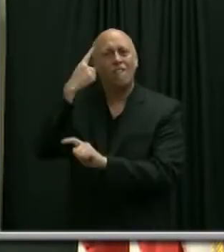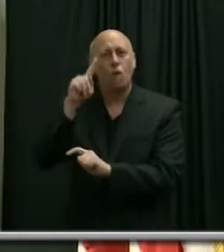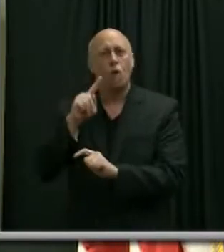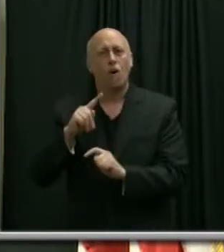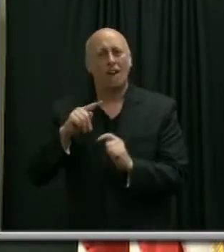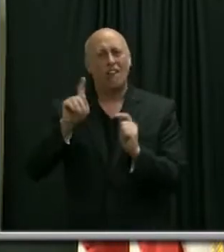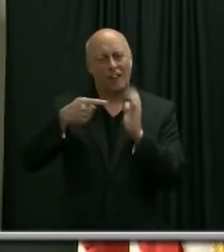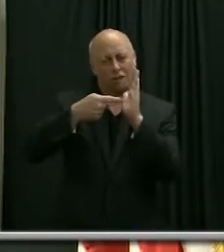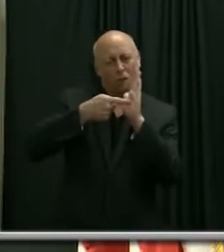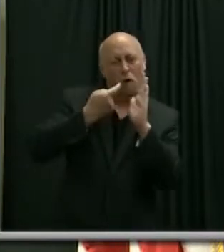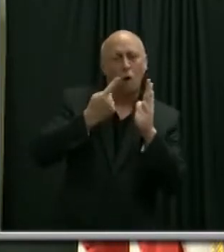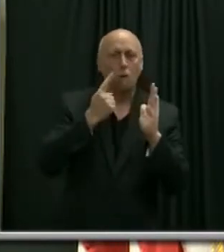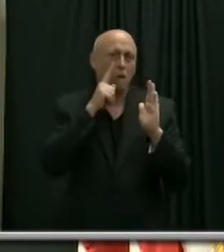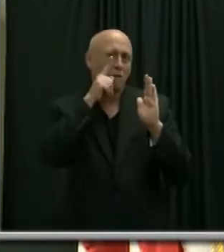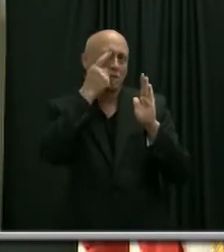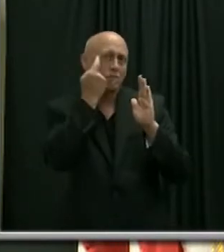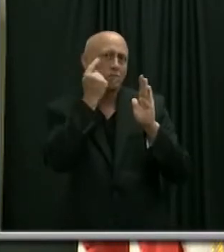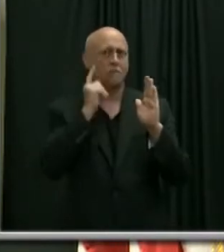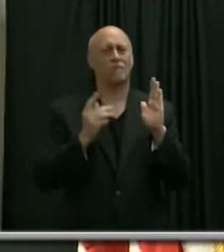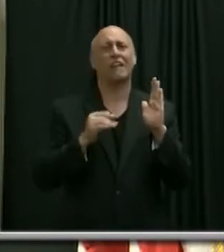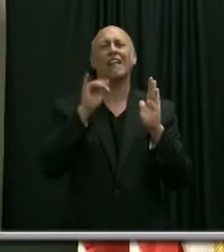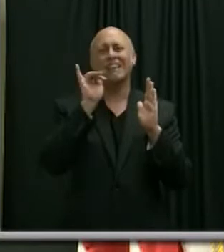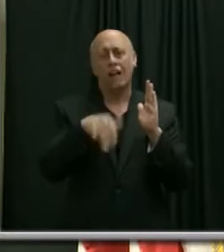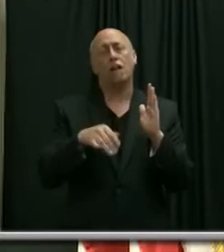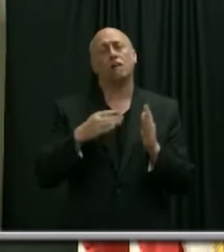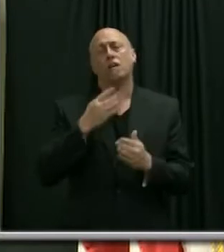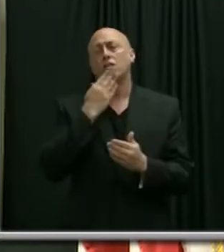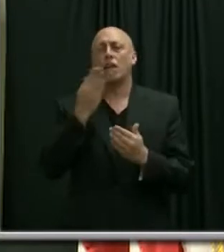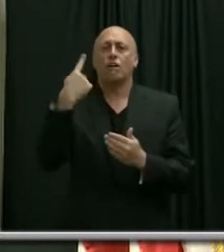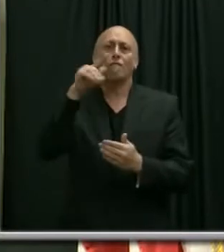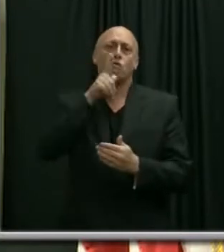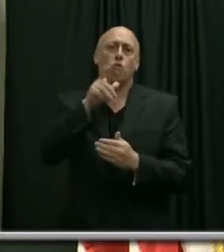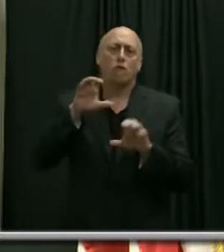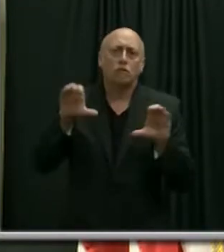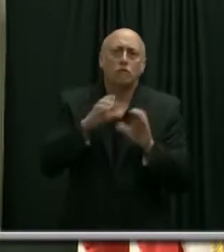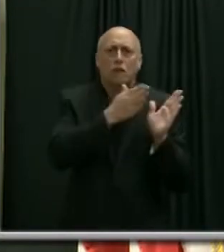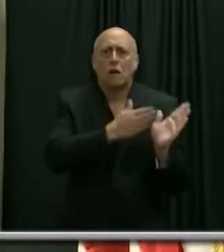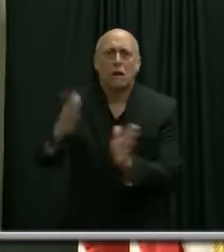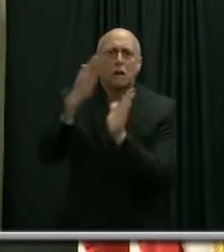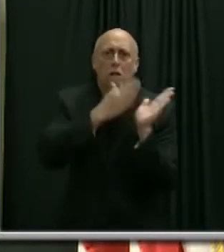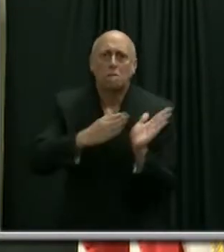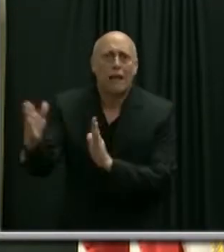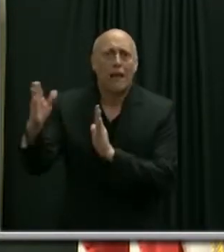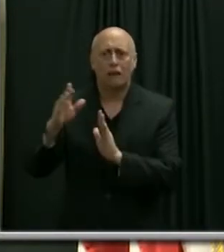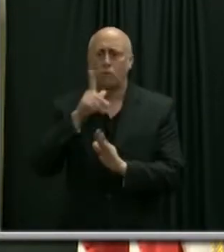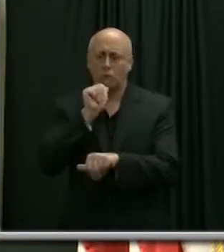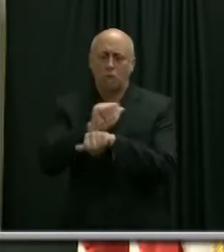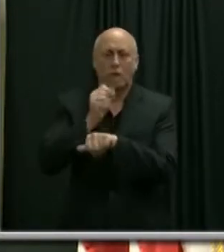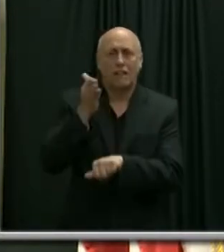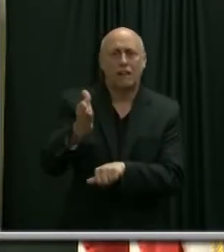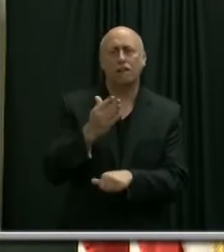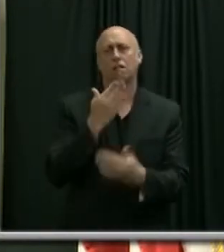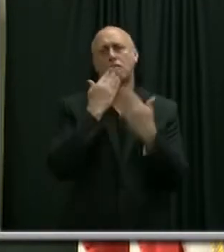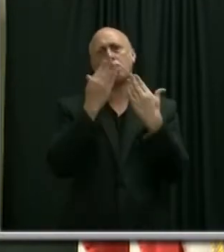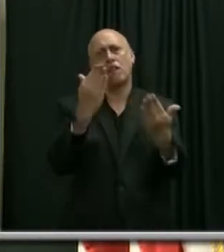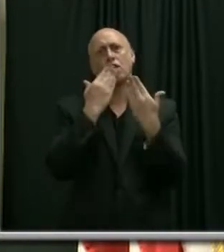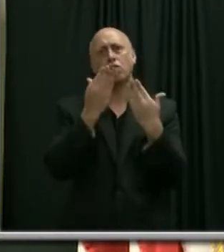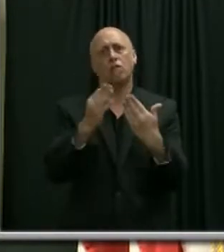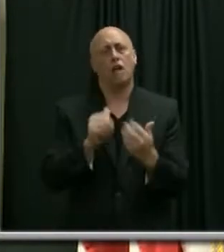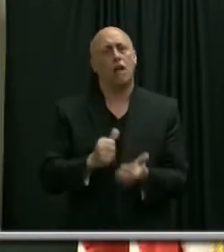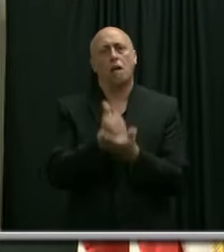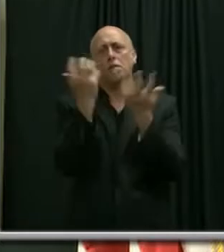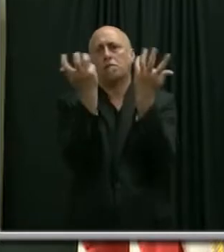planning team to the volunteers to the medical professionals who are executing the plan. So thank you to all